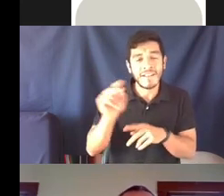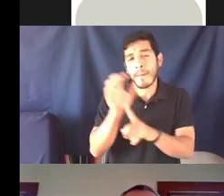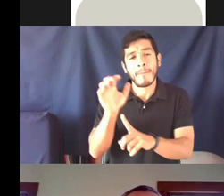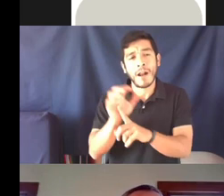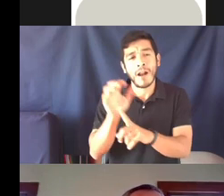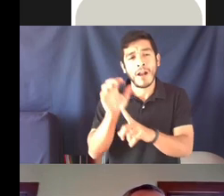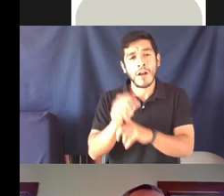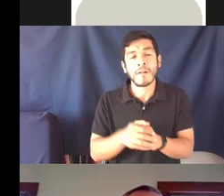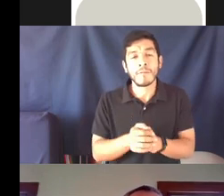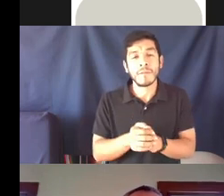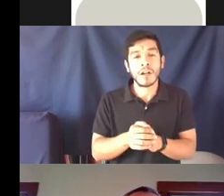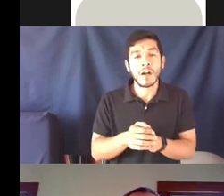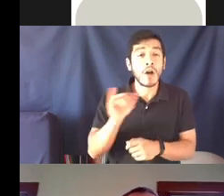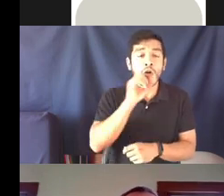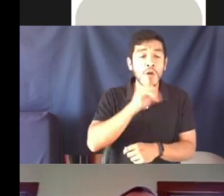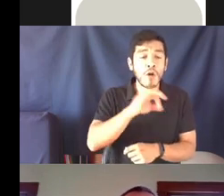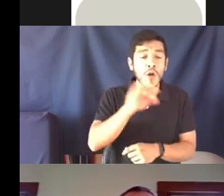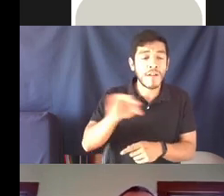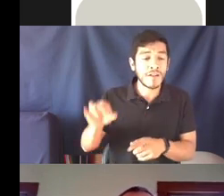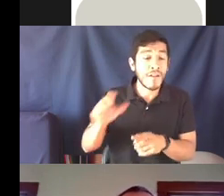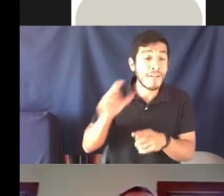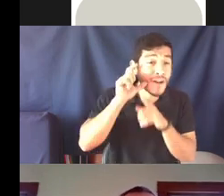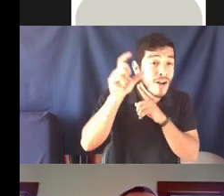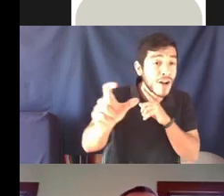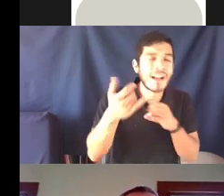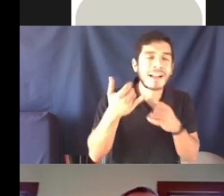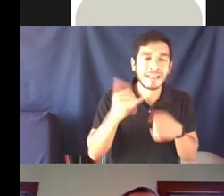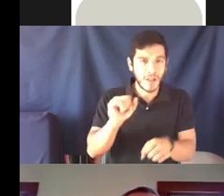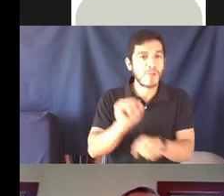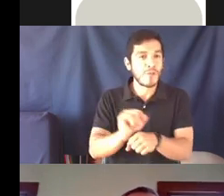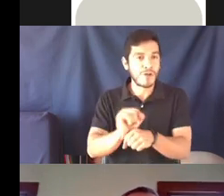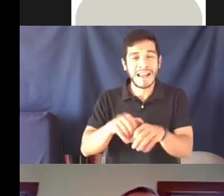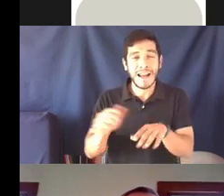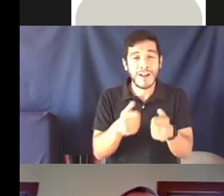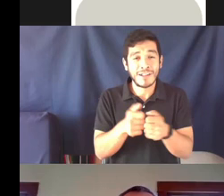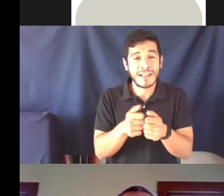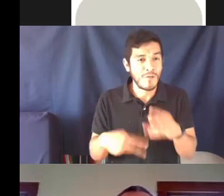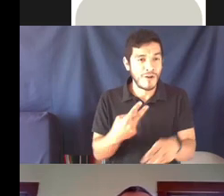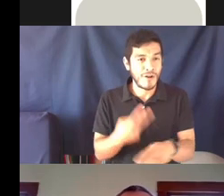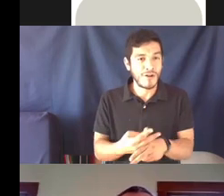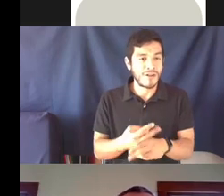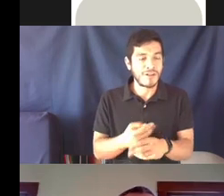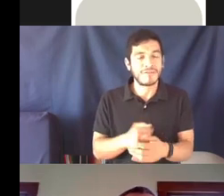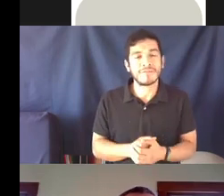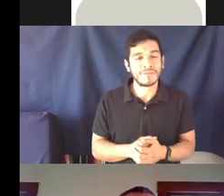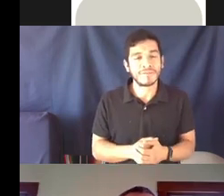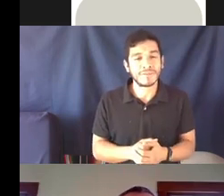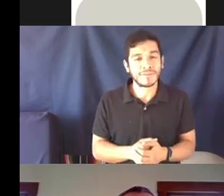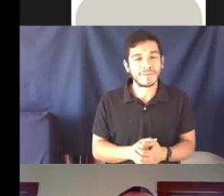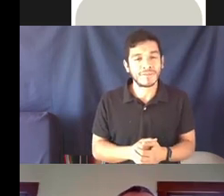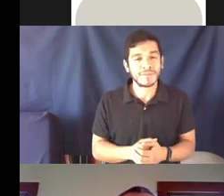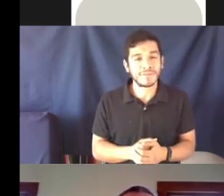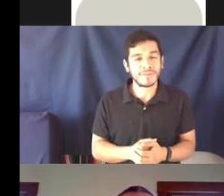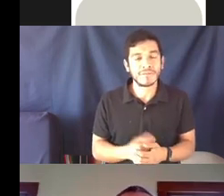in this text-heavy world. Those were working for quite a few folks. There was a small percentage that was meeting